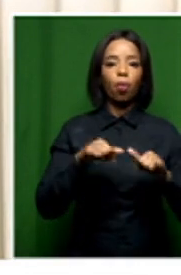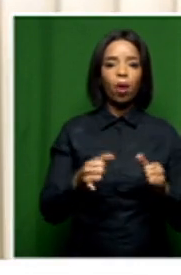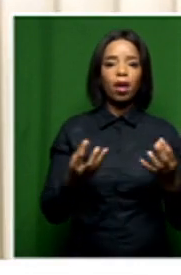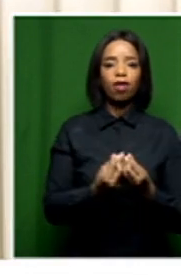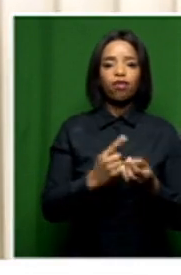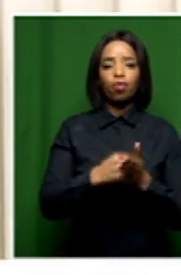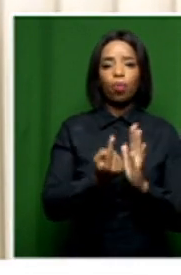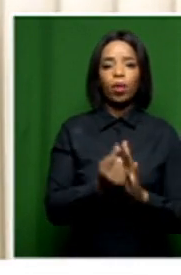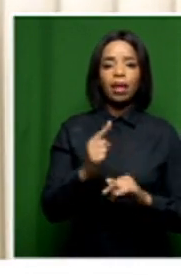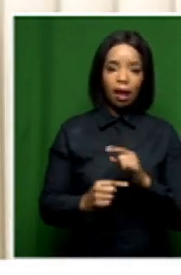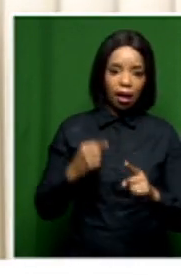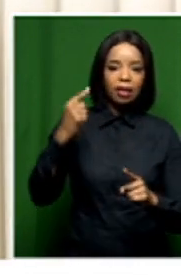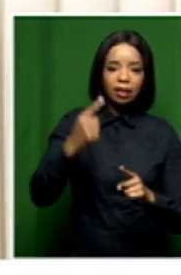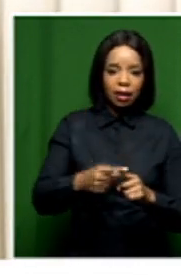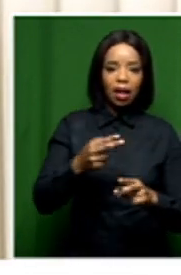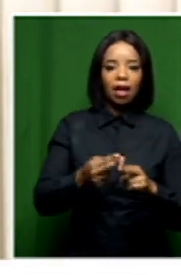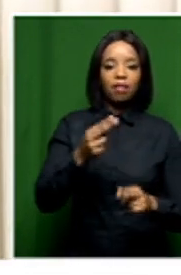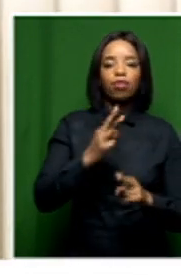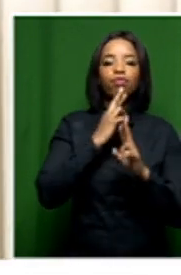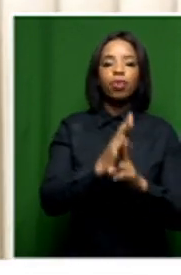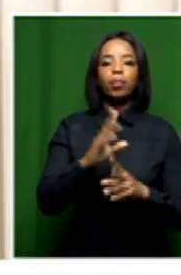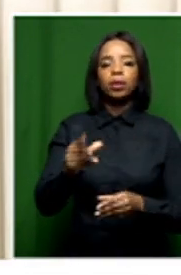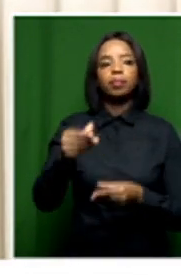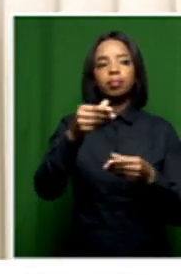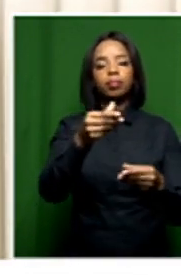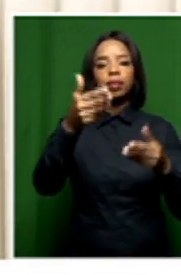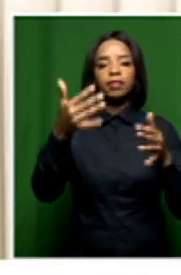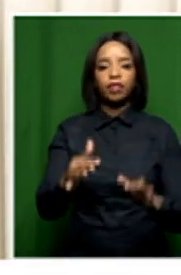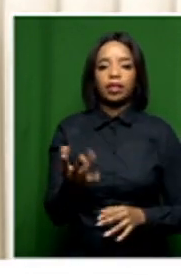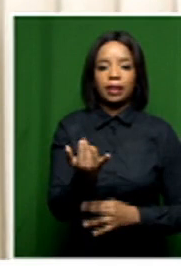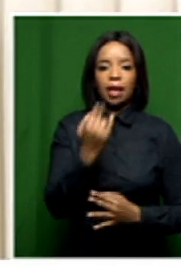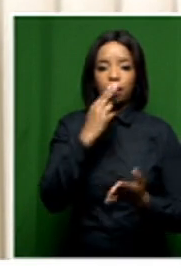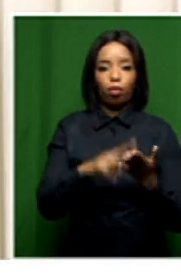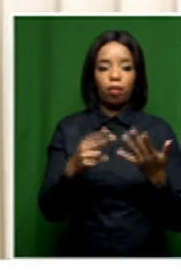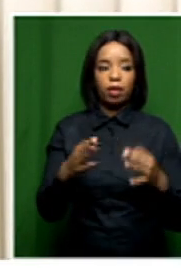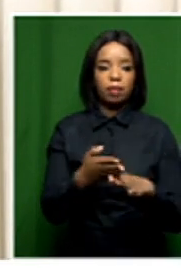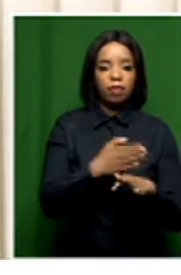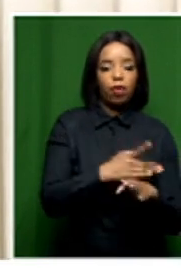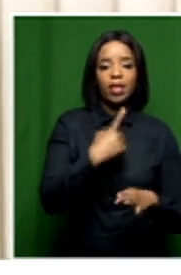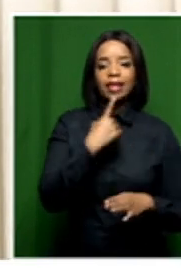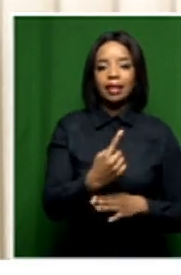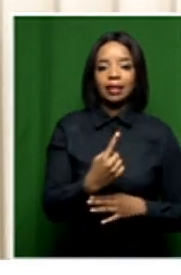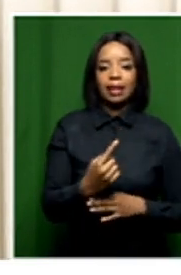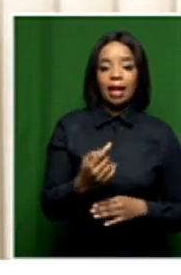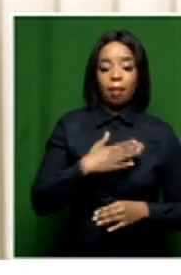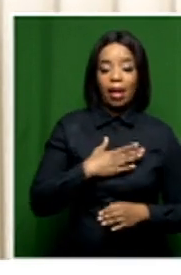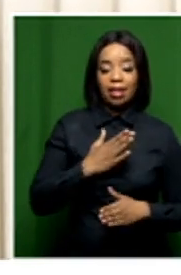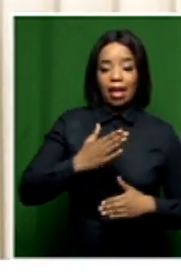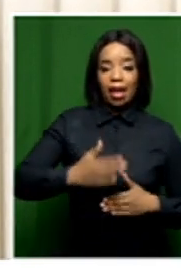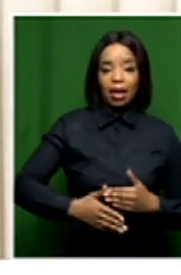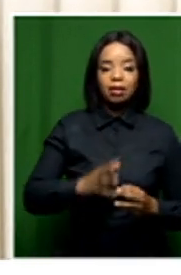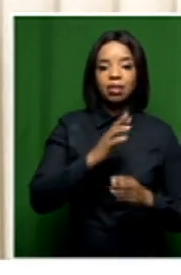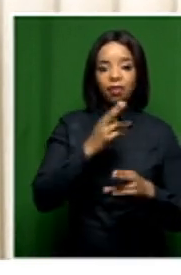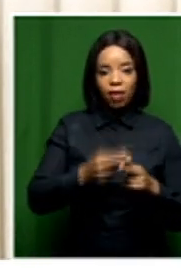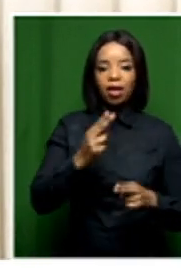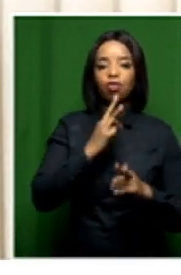report is issued, as has been promised by Judge Zondo, that the final report is going to come by the end of this year. It's something that should have been dealt with